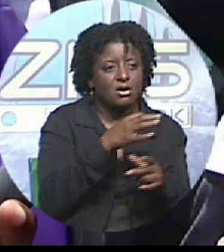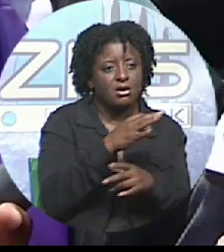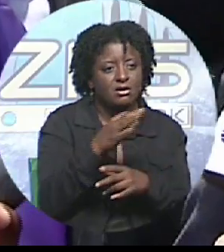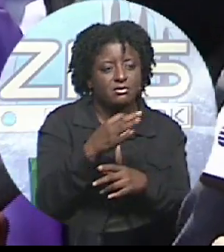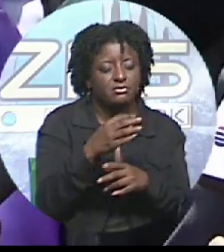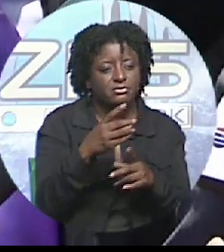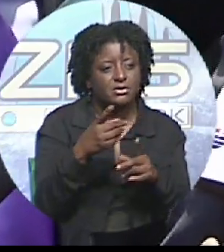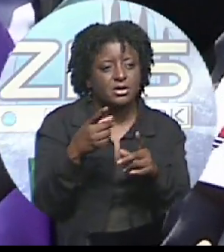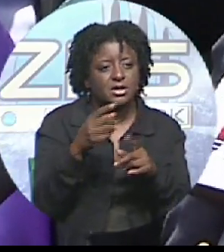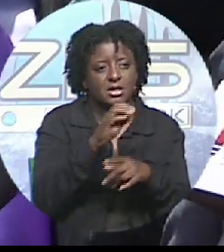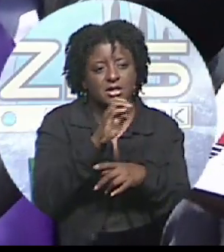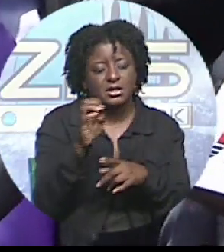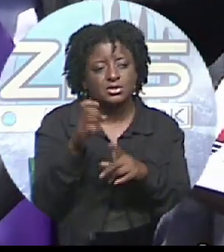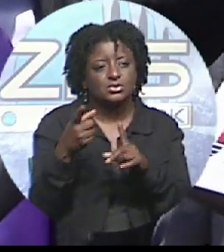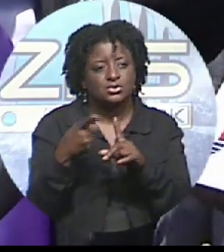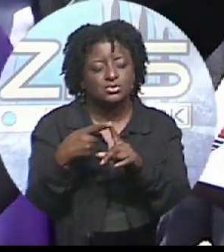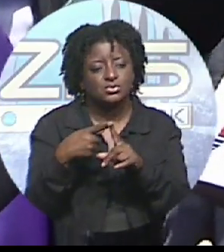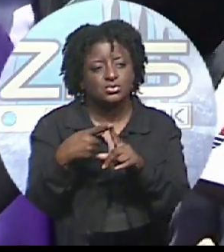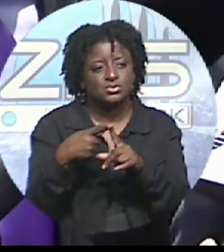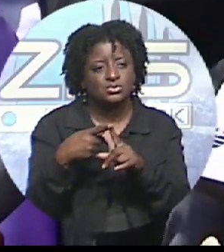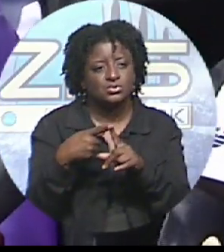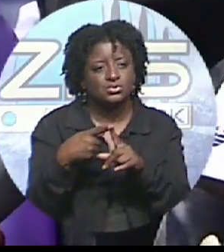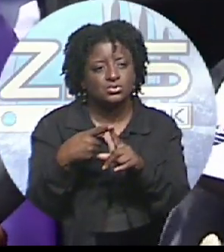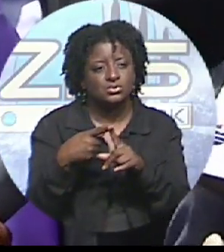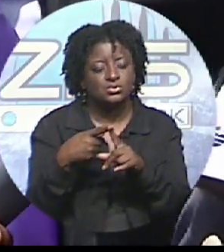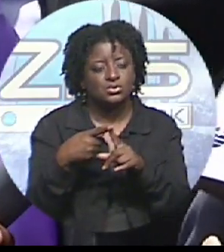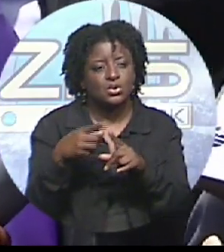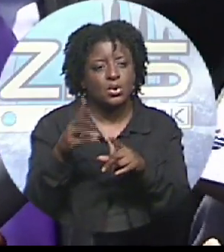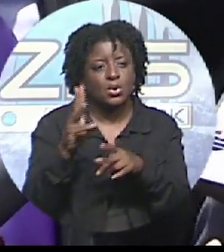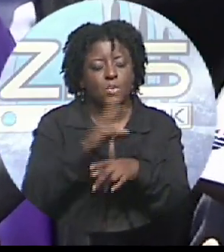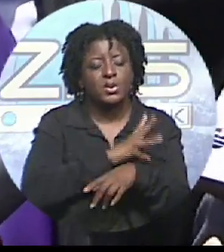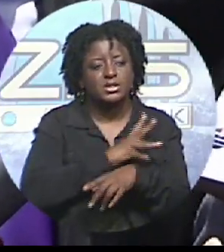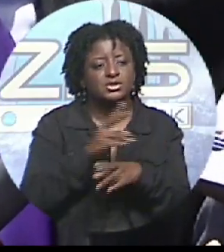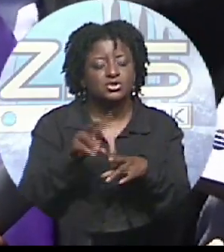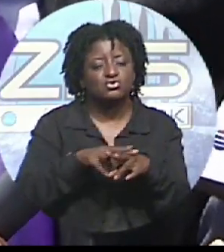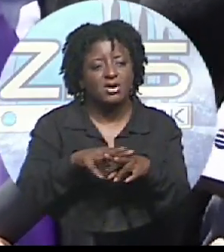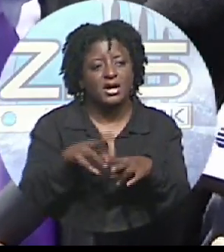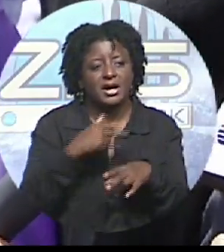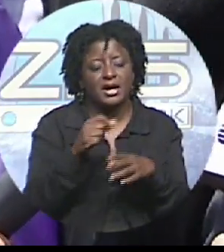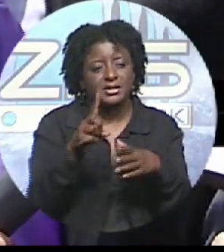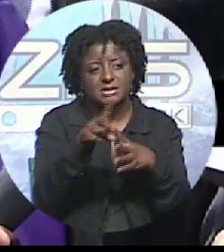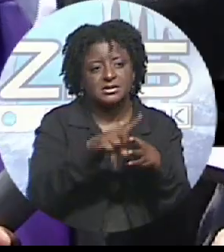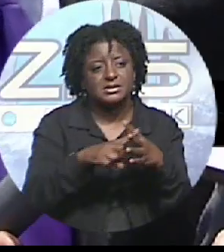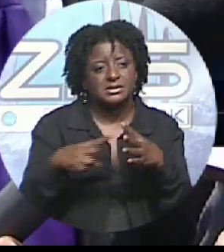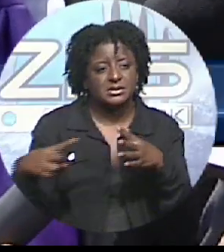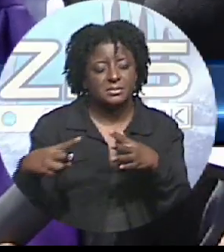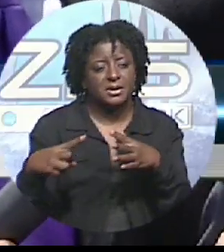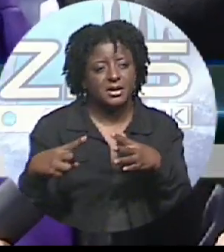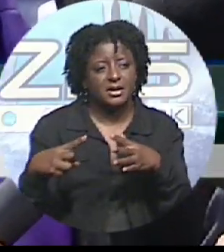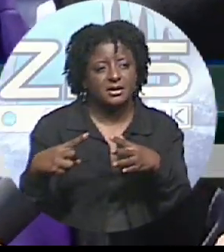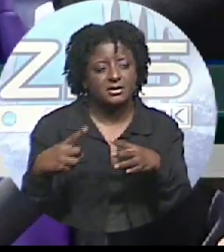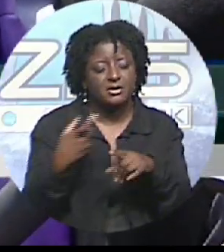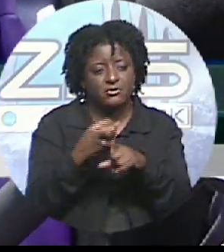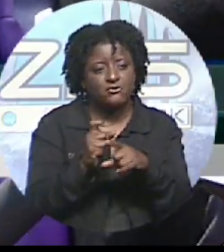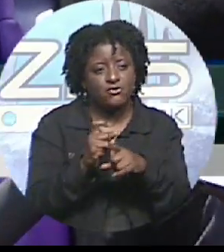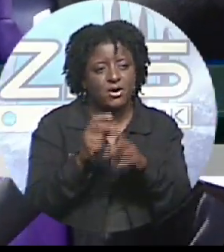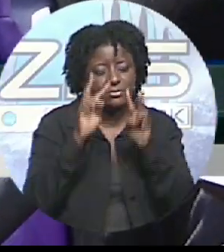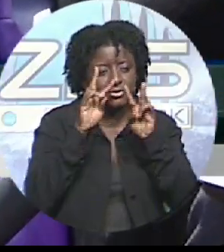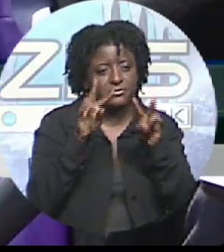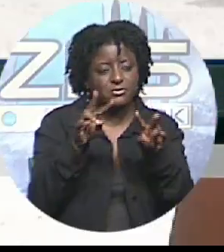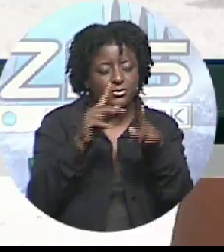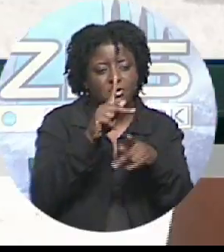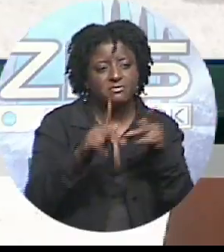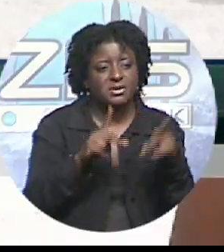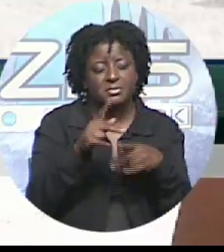west here towards Wilson Tract and disappeared out of the view of those persons in the general